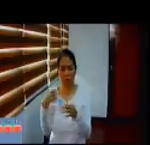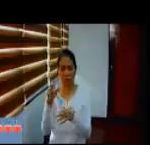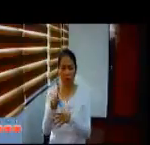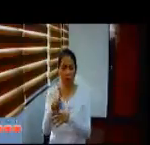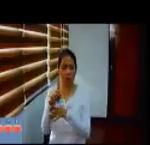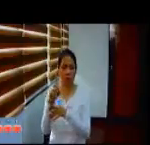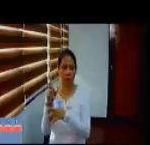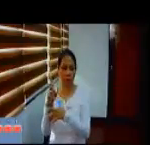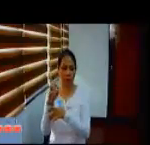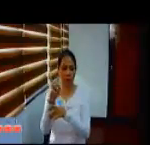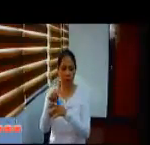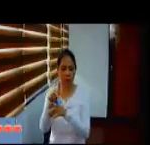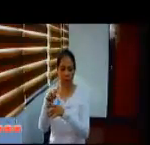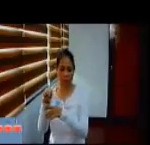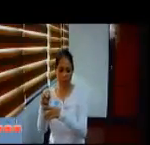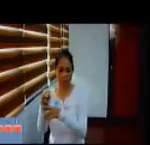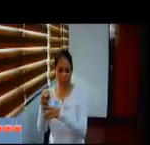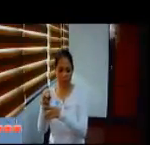Honors,